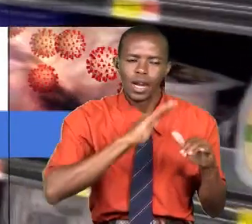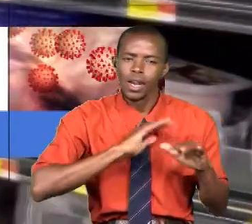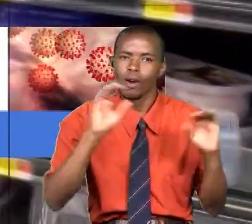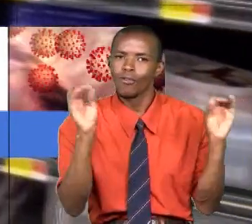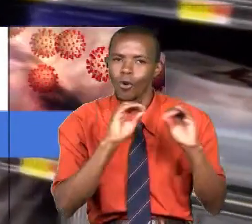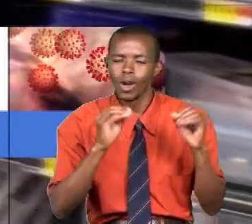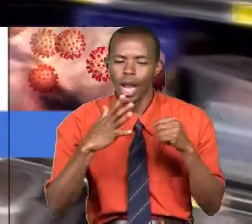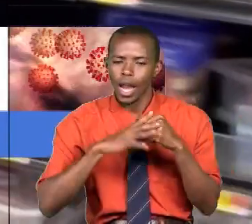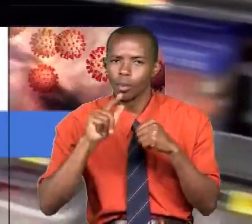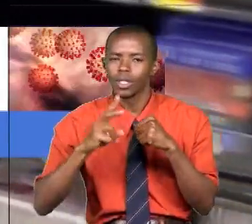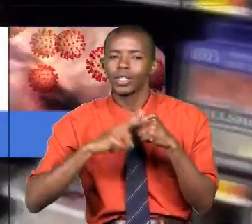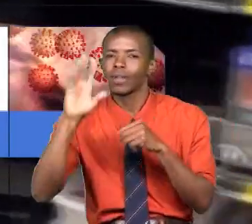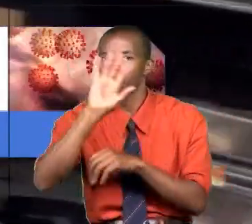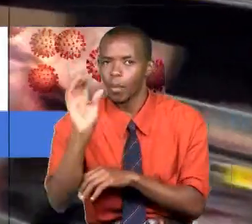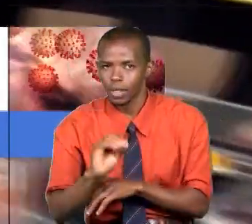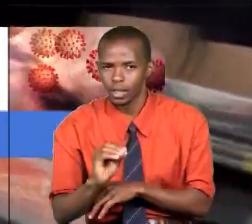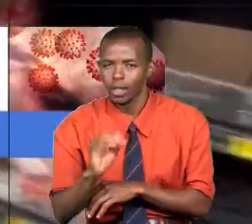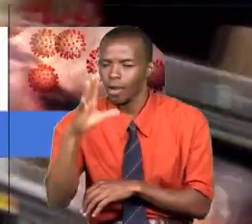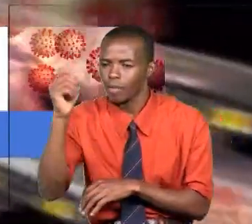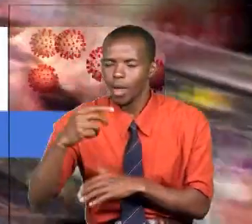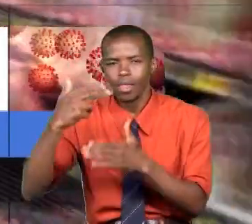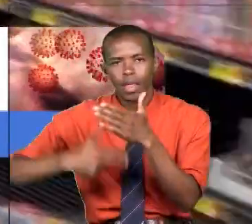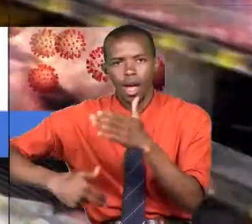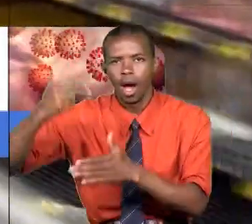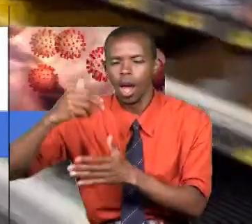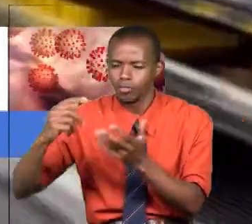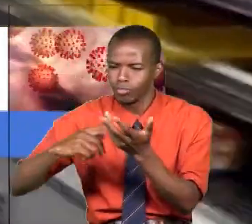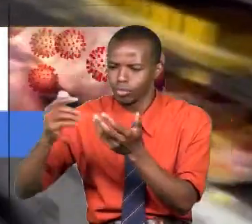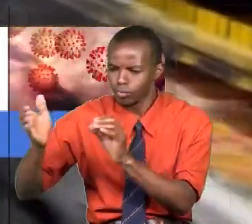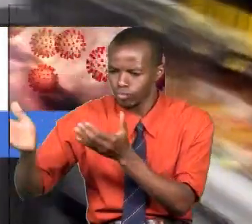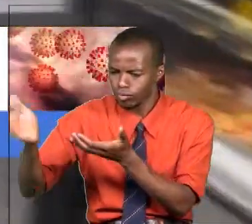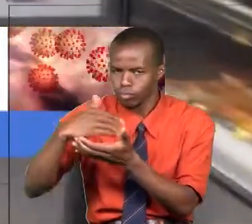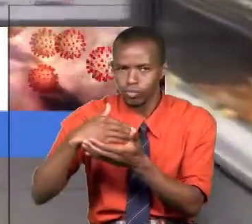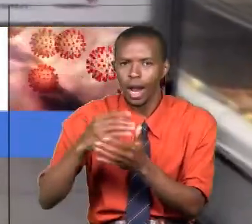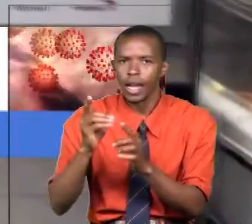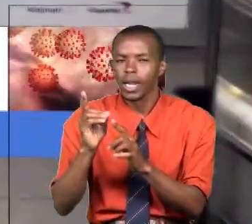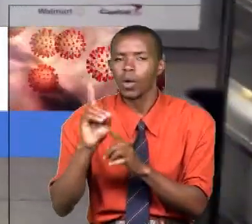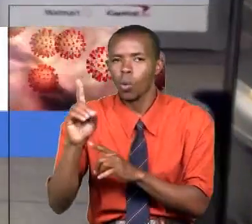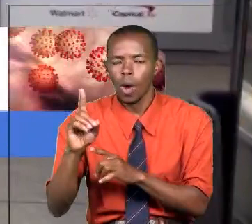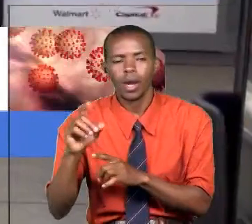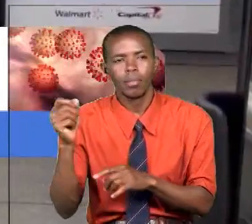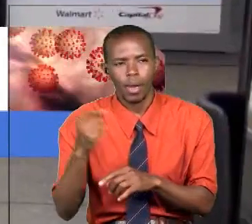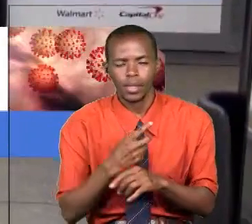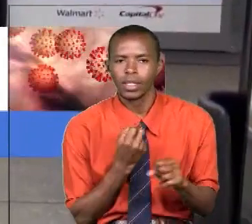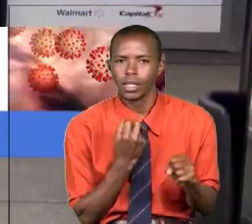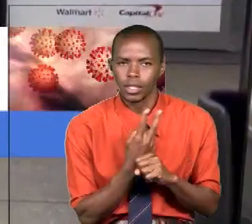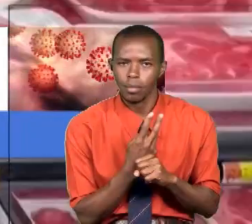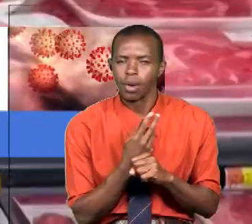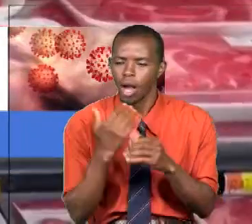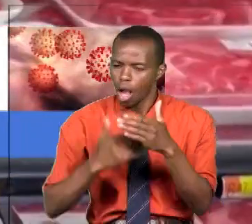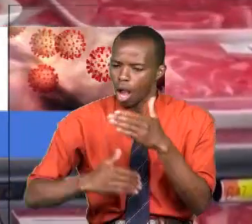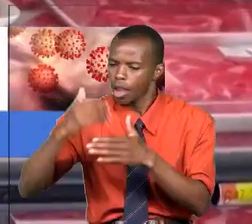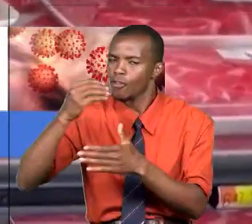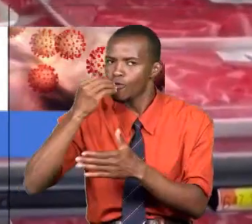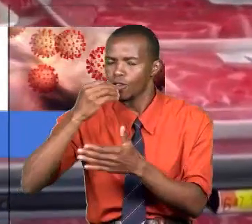reached 9.7%, a five-month high, according to the data collected between December 1st to 13th December. High inflation and food prices